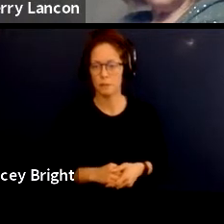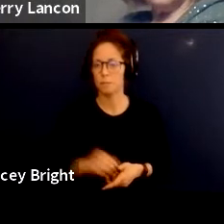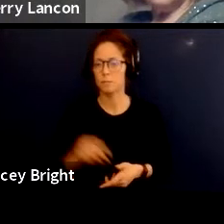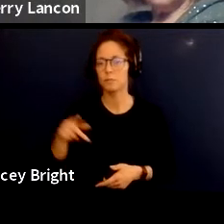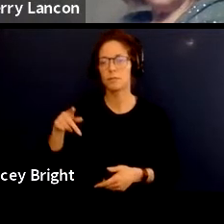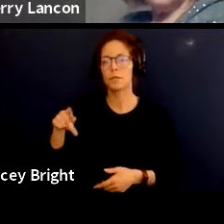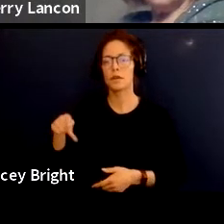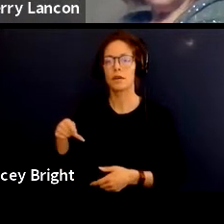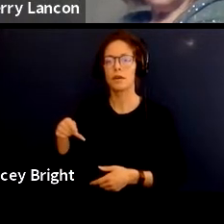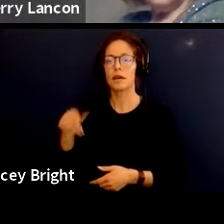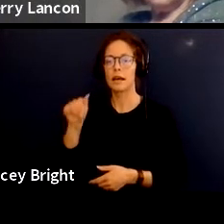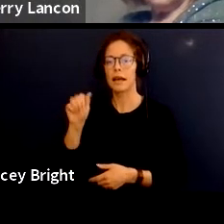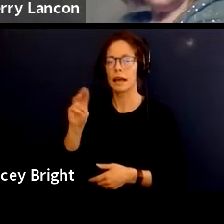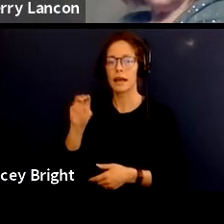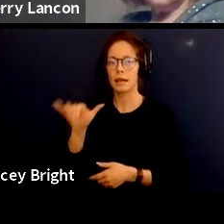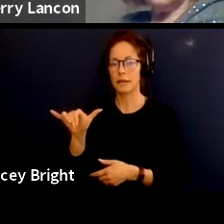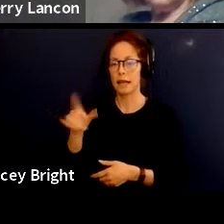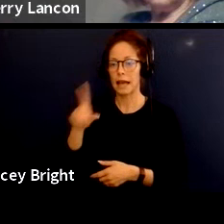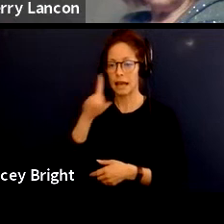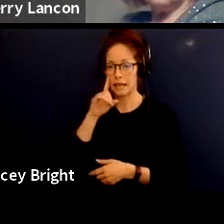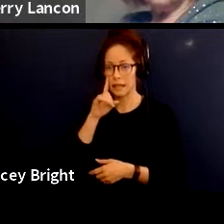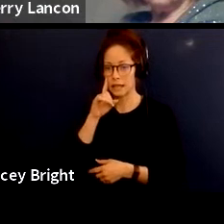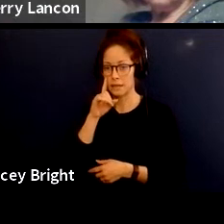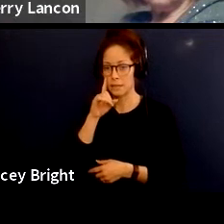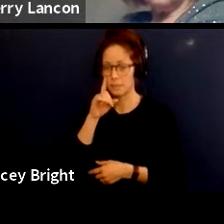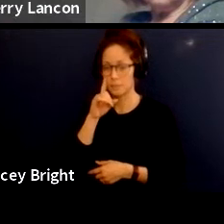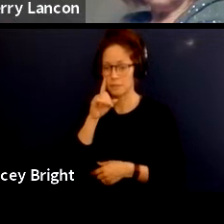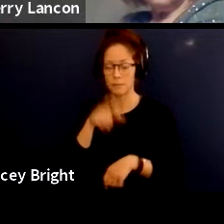I think it's time to call it,